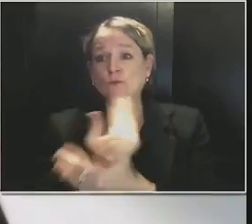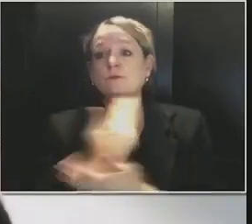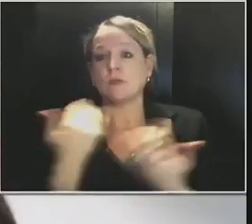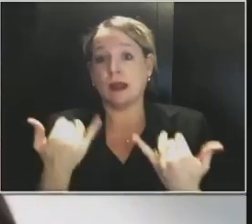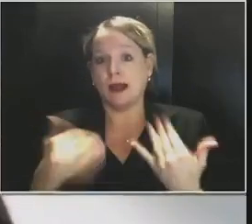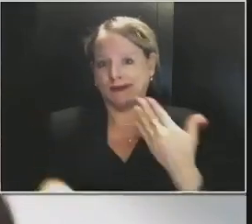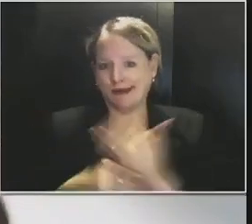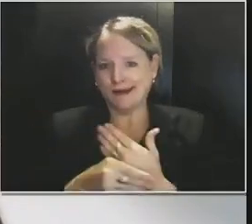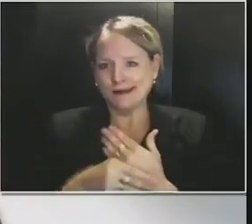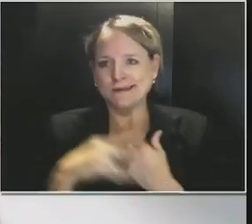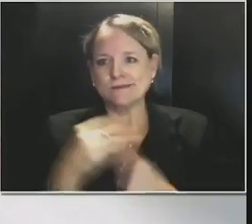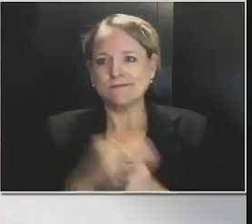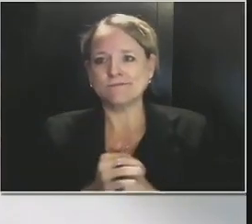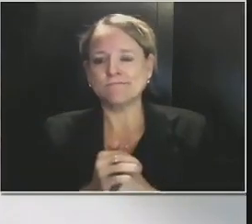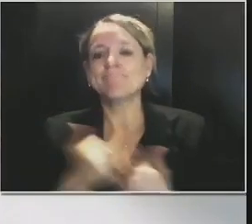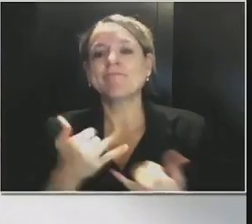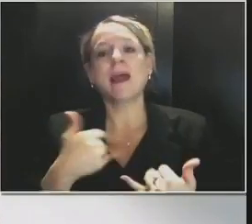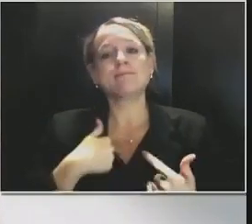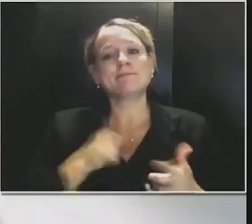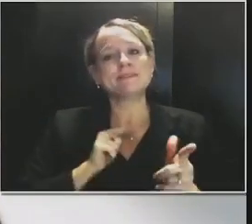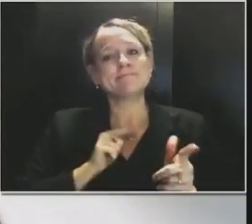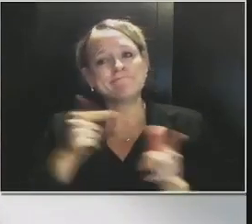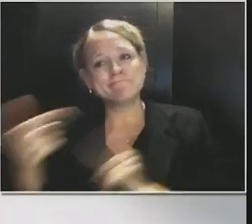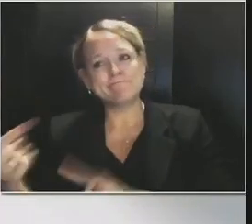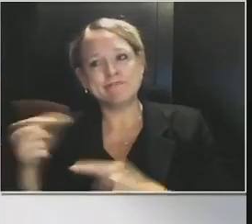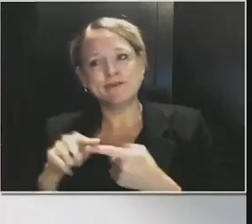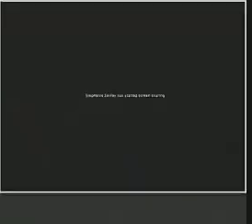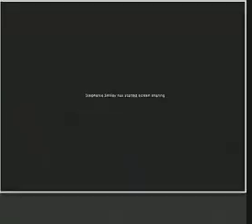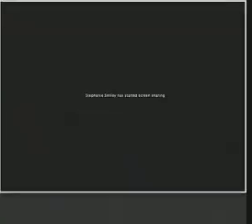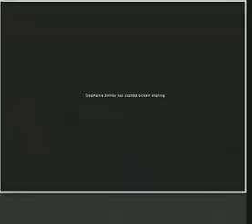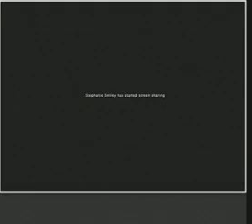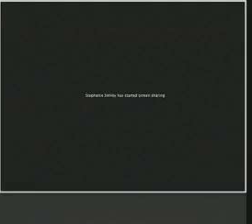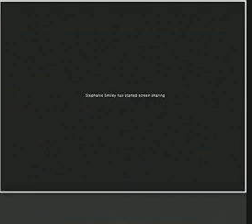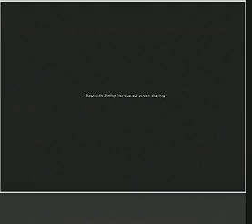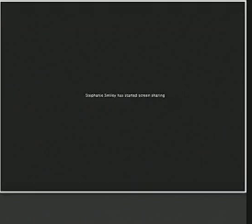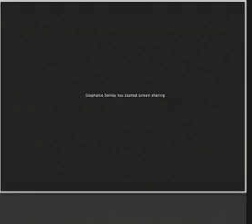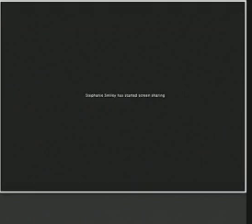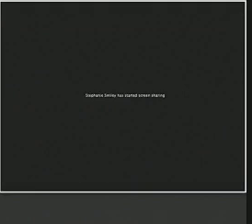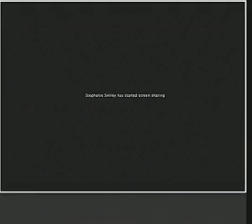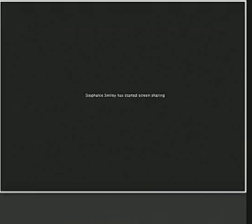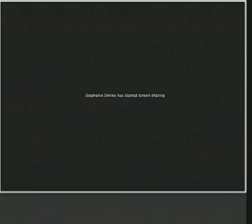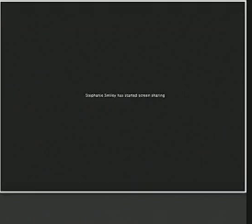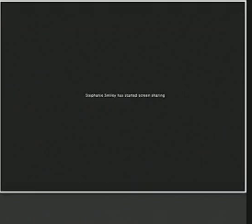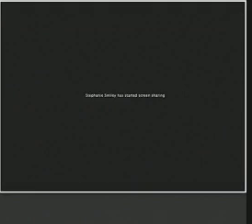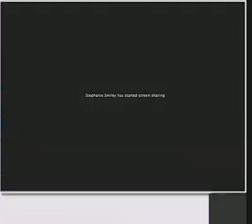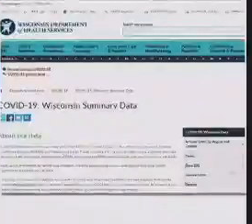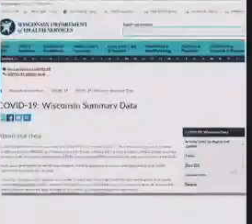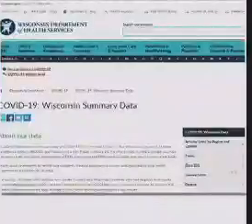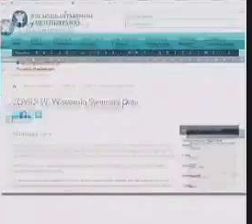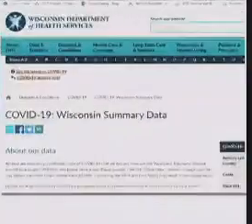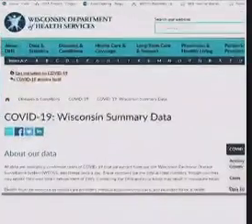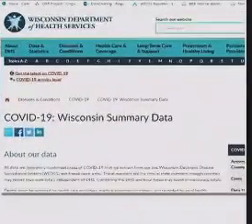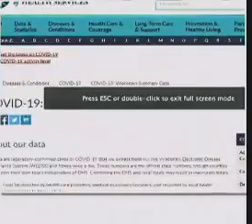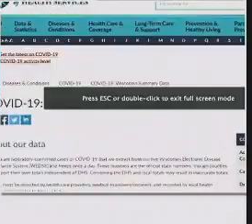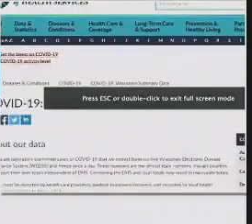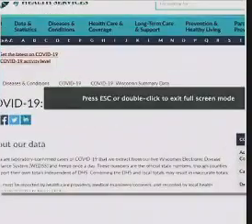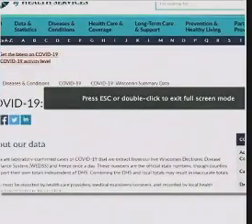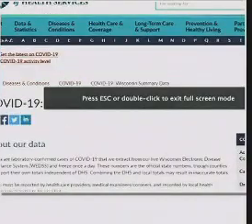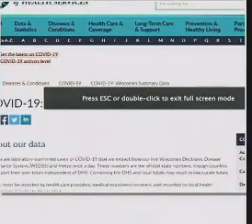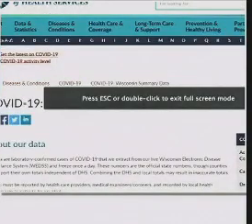the data and walk you through more details. All right, thanks, Julie. I appreciate the intro